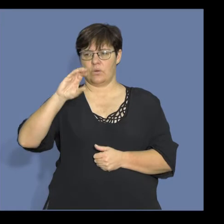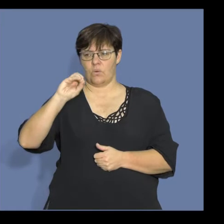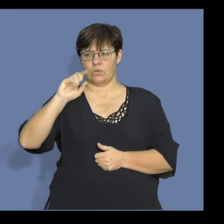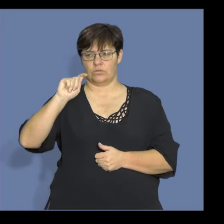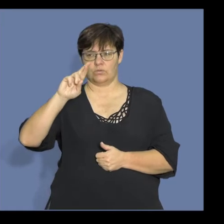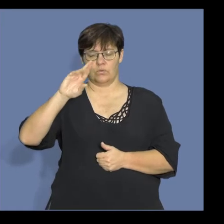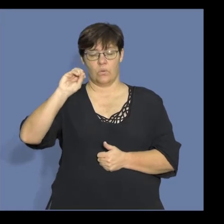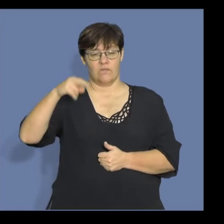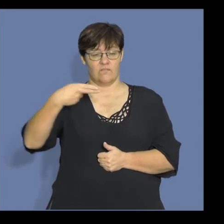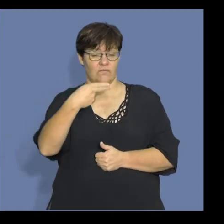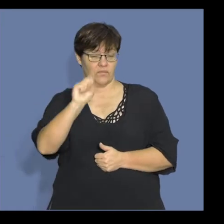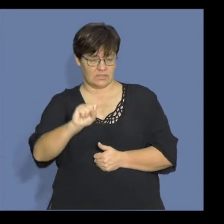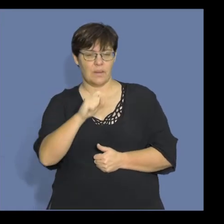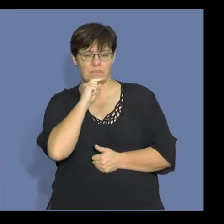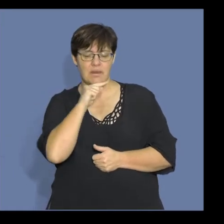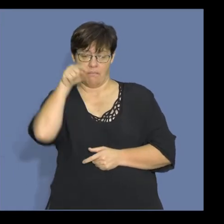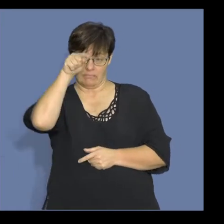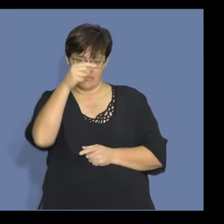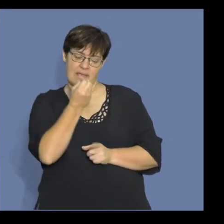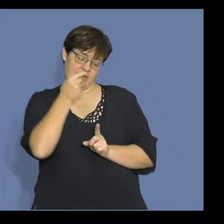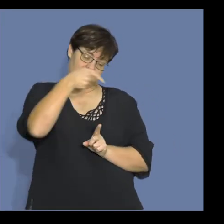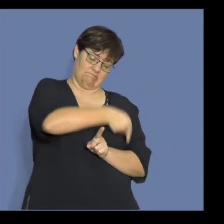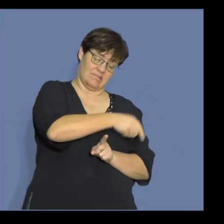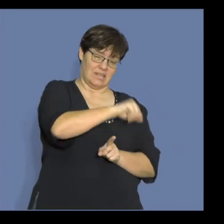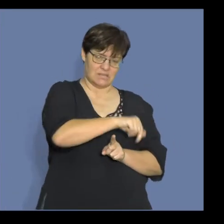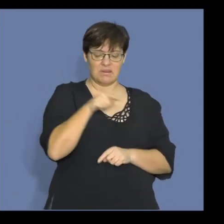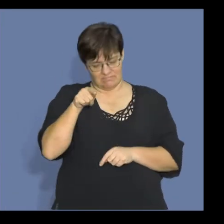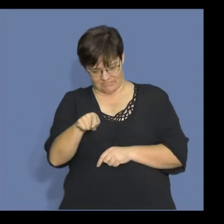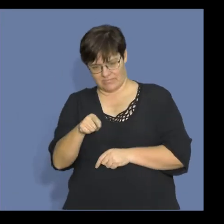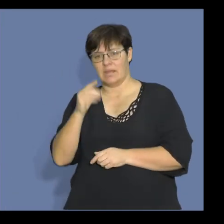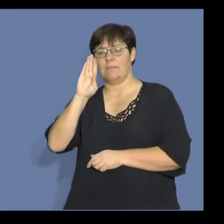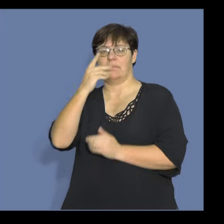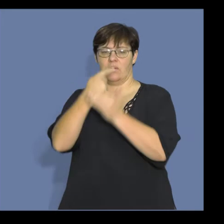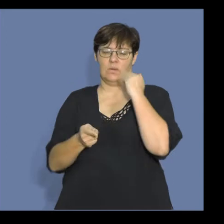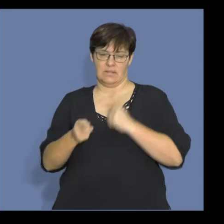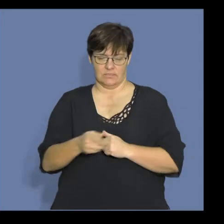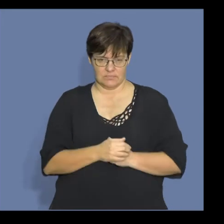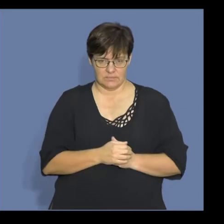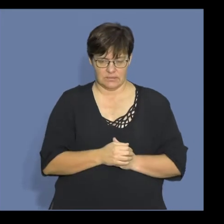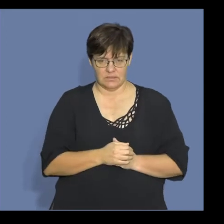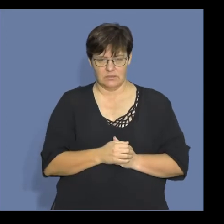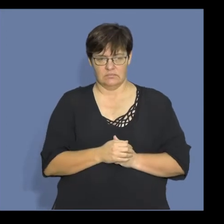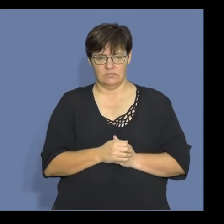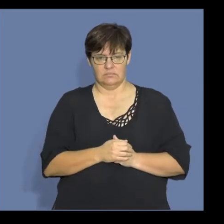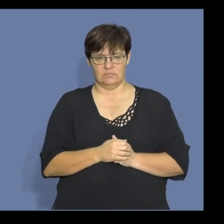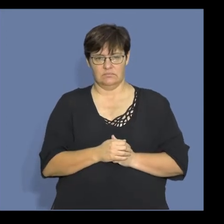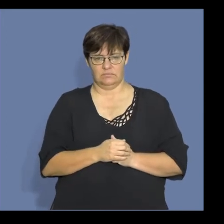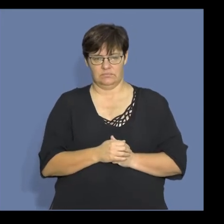those individuals that consume other autotrophs. So the answer there would be B